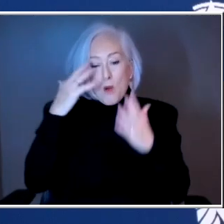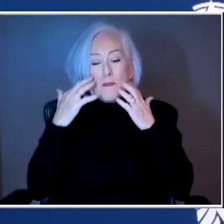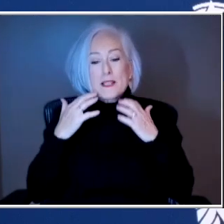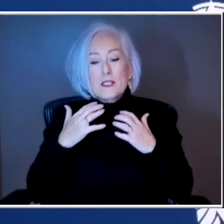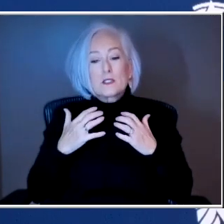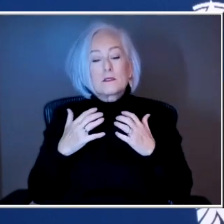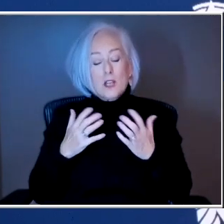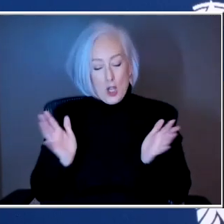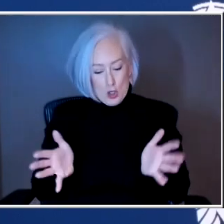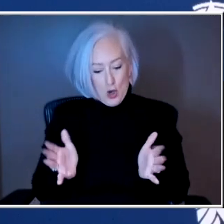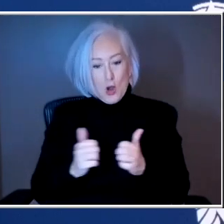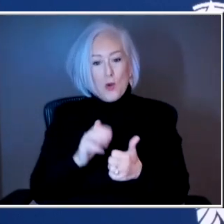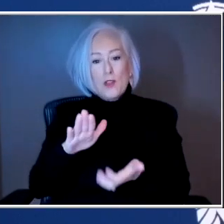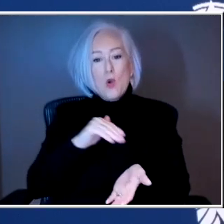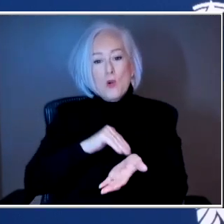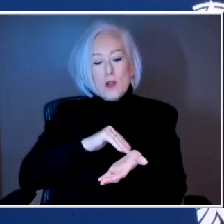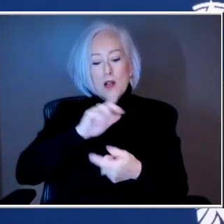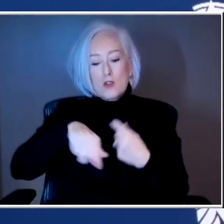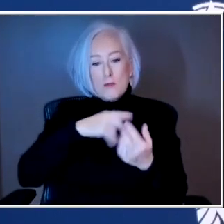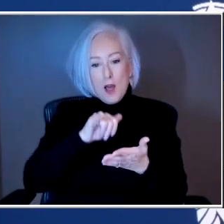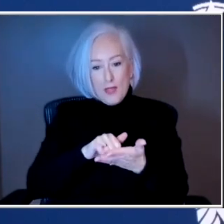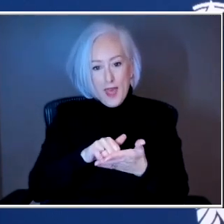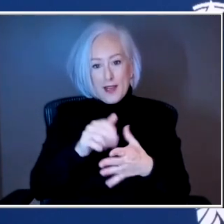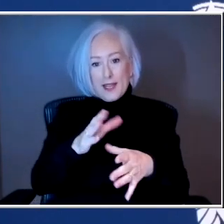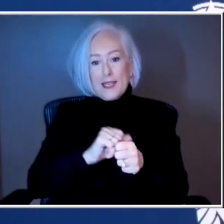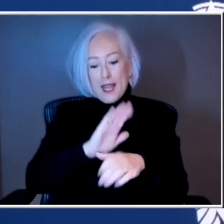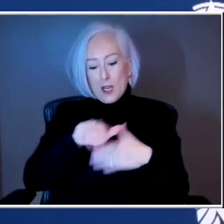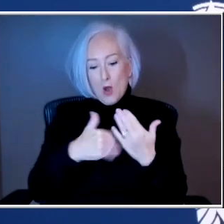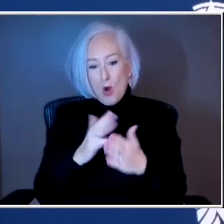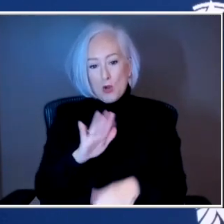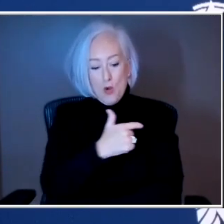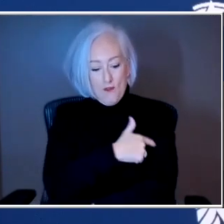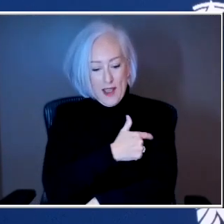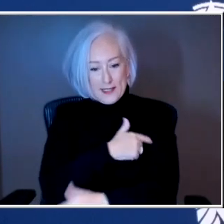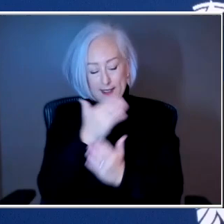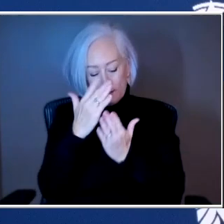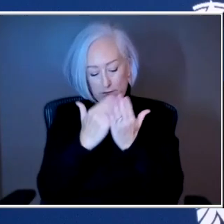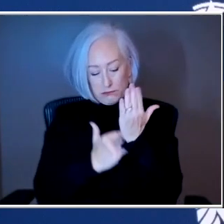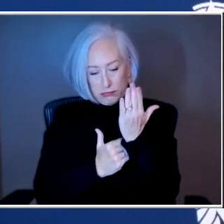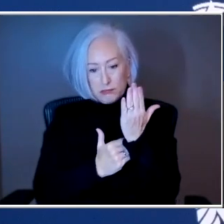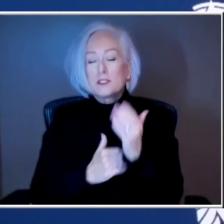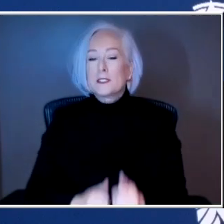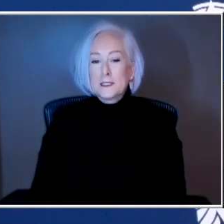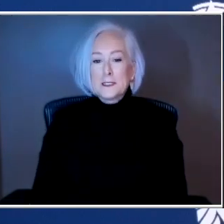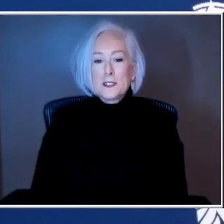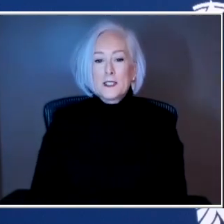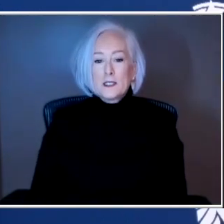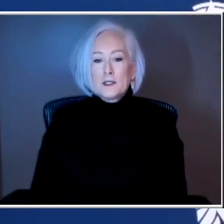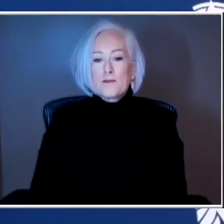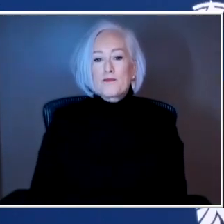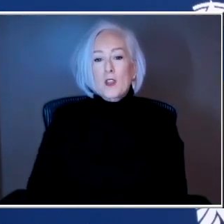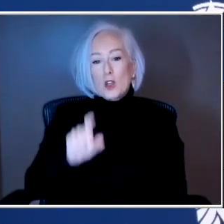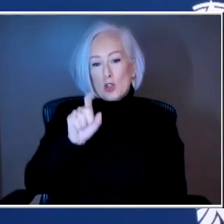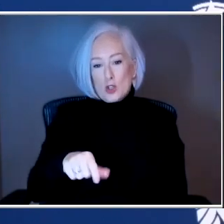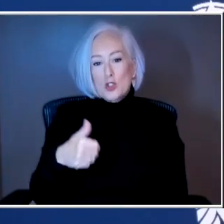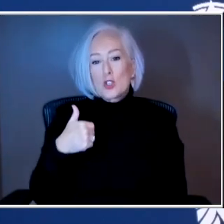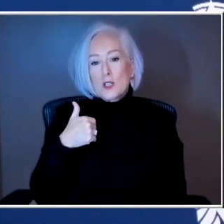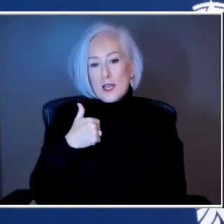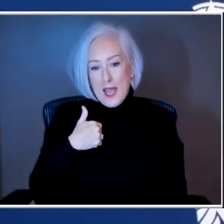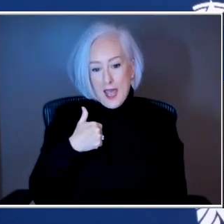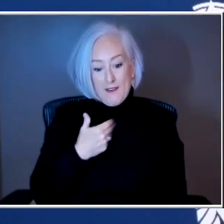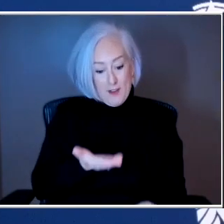about getting vaccinated and getting up to date with vaccination. So you should have basically proof